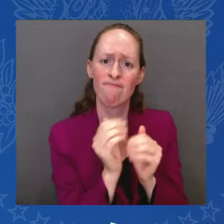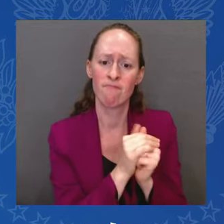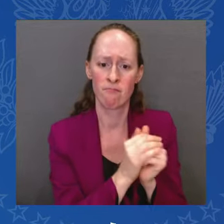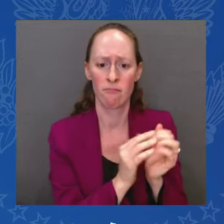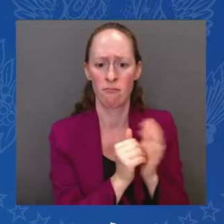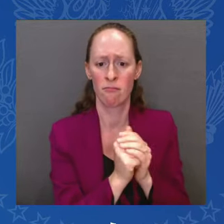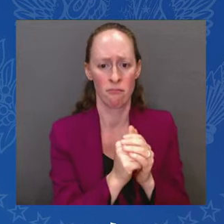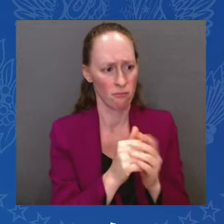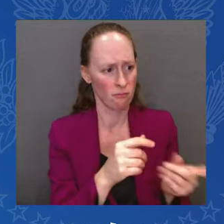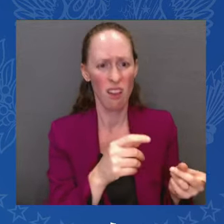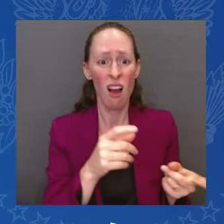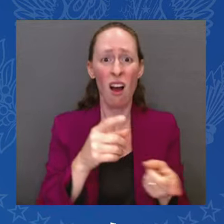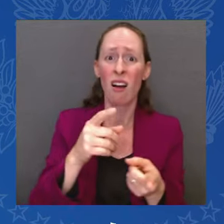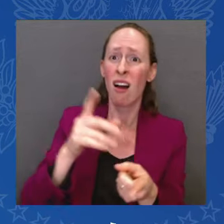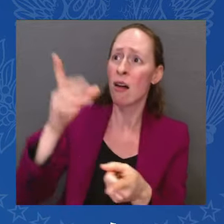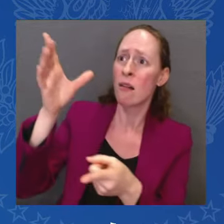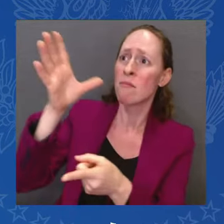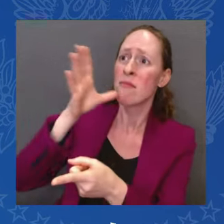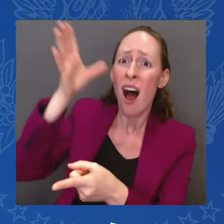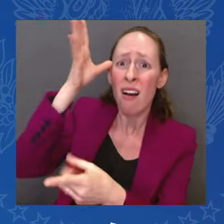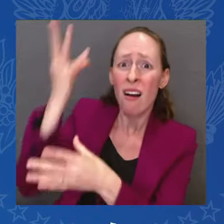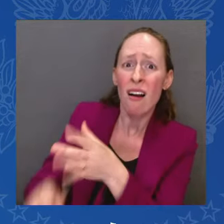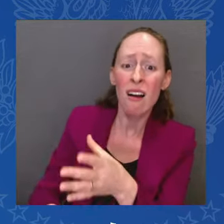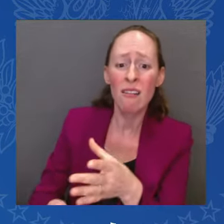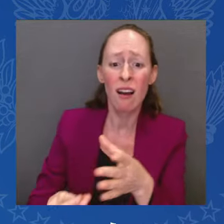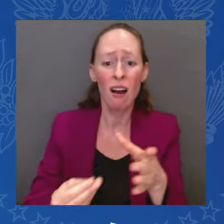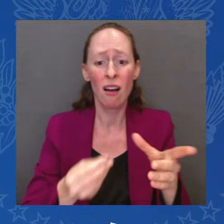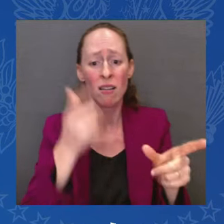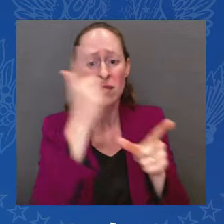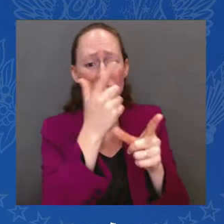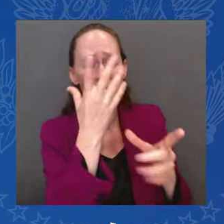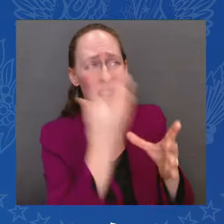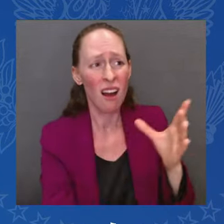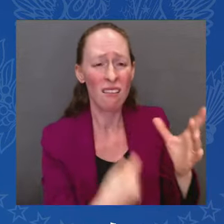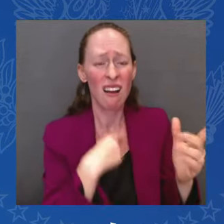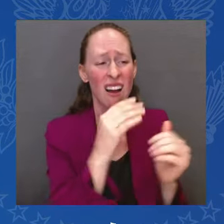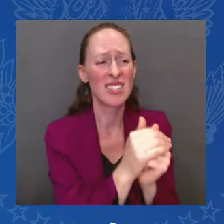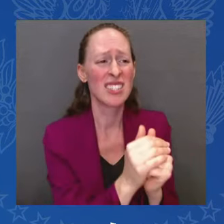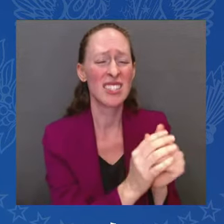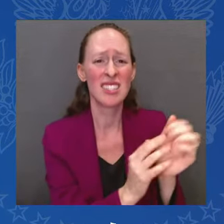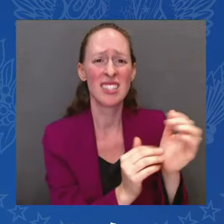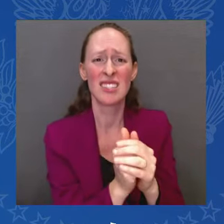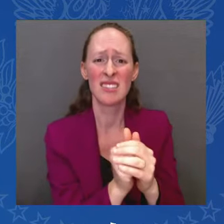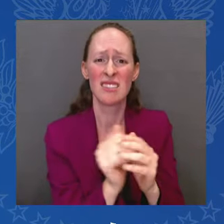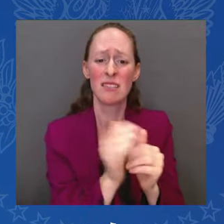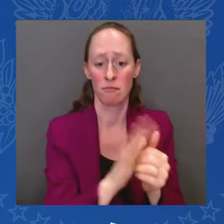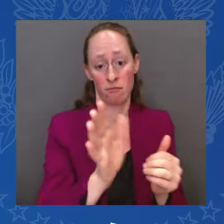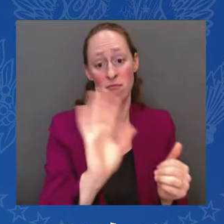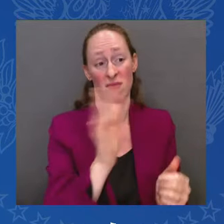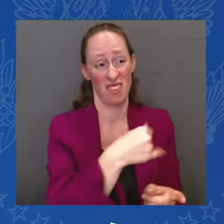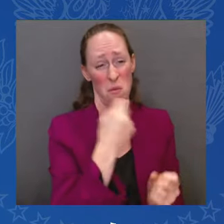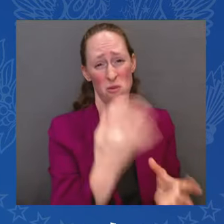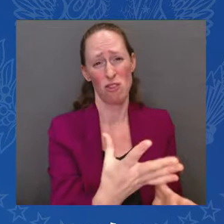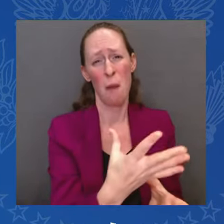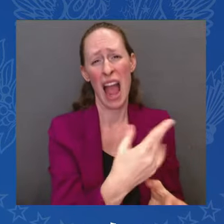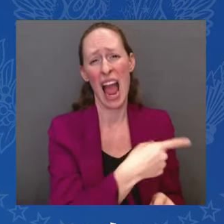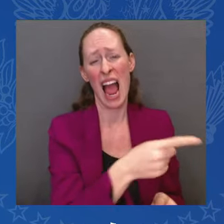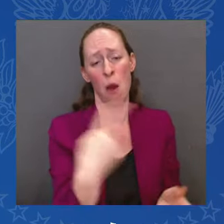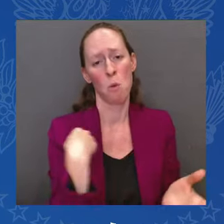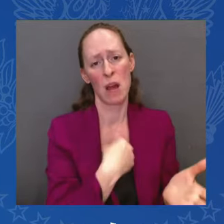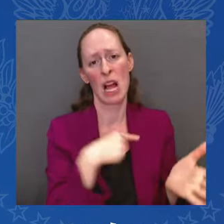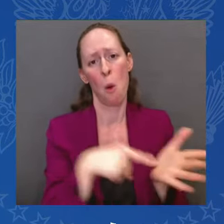sibling. We owe it to them and to those living in fear to